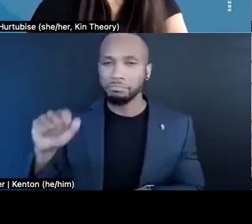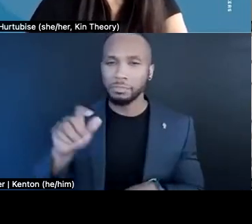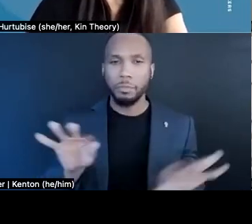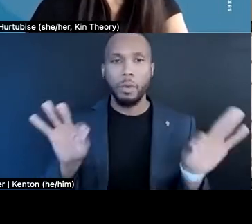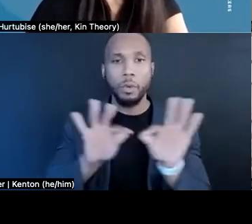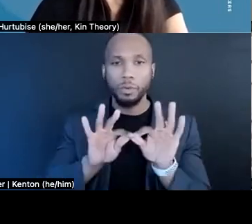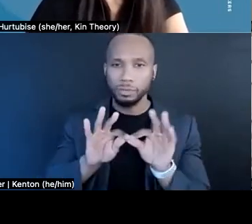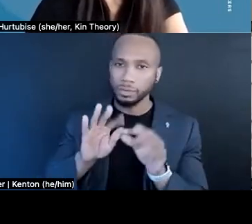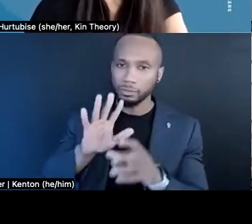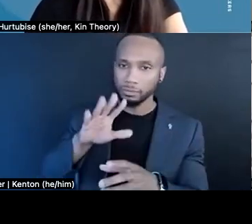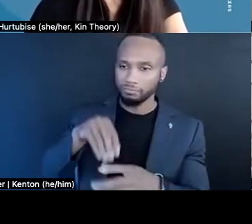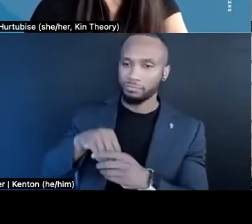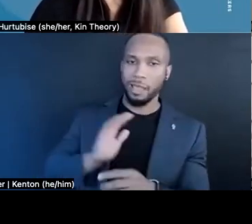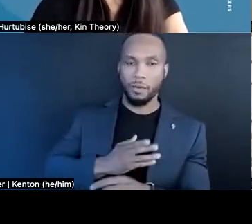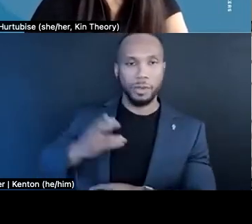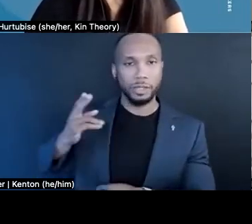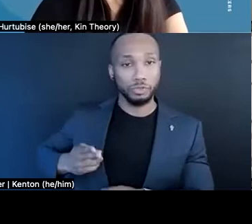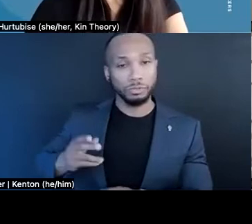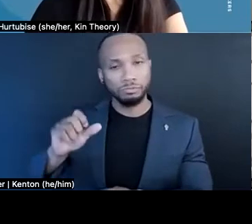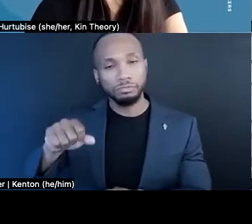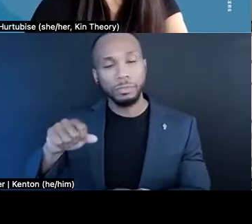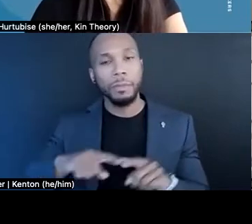part of our history, I also found that